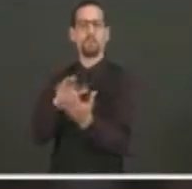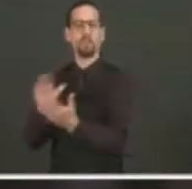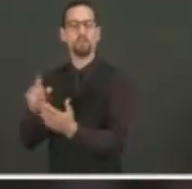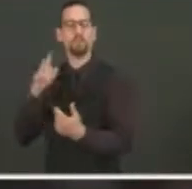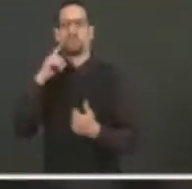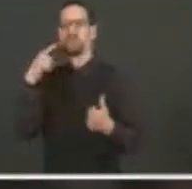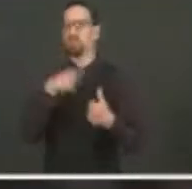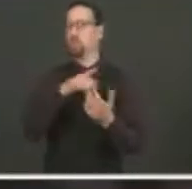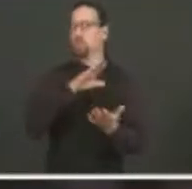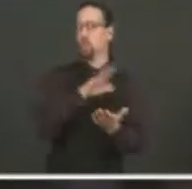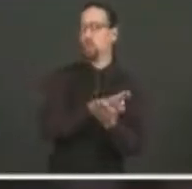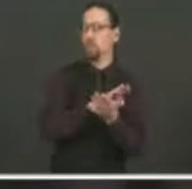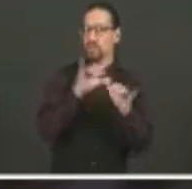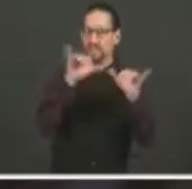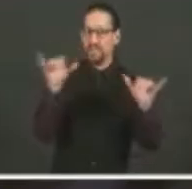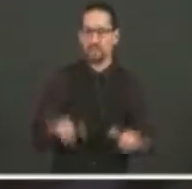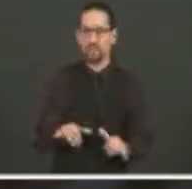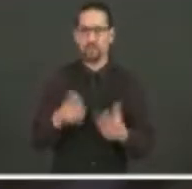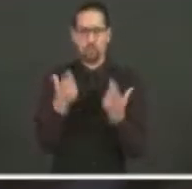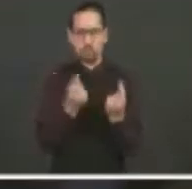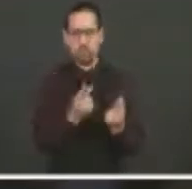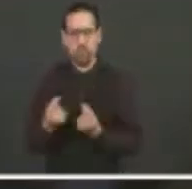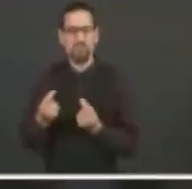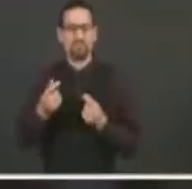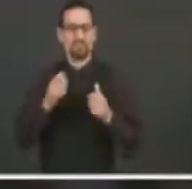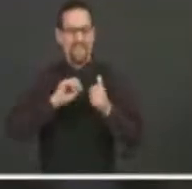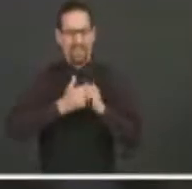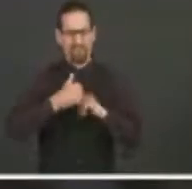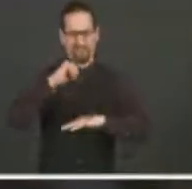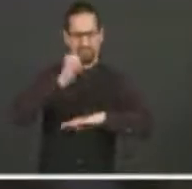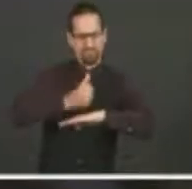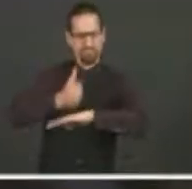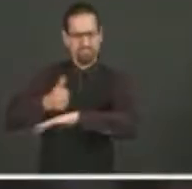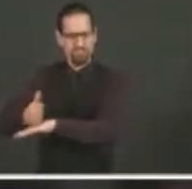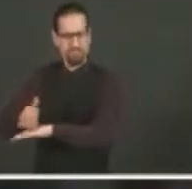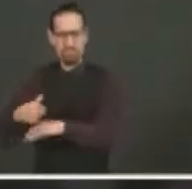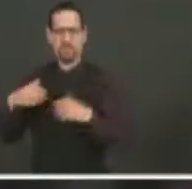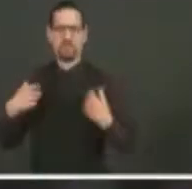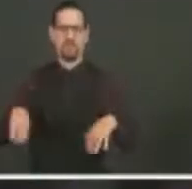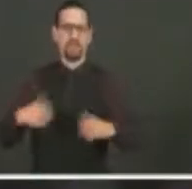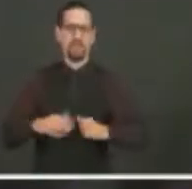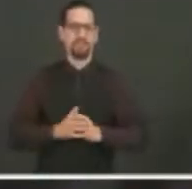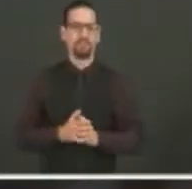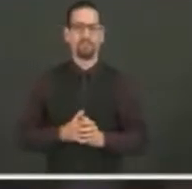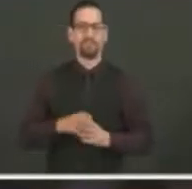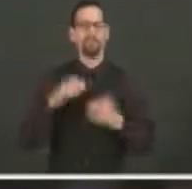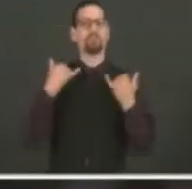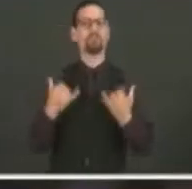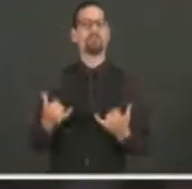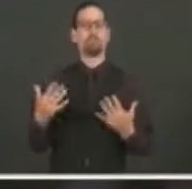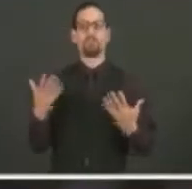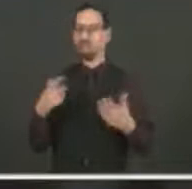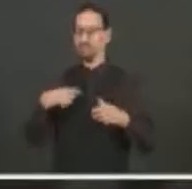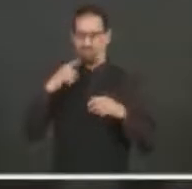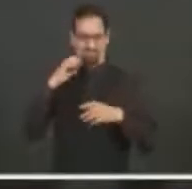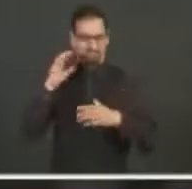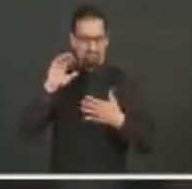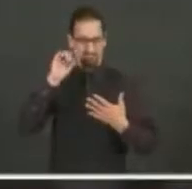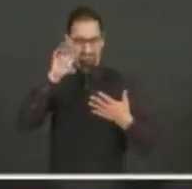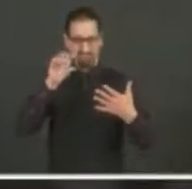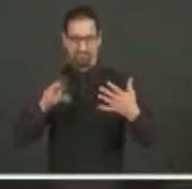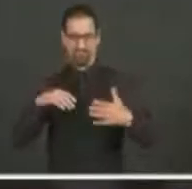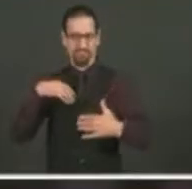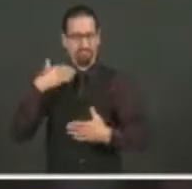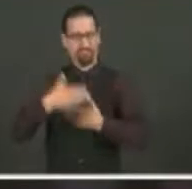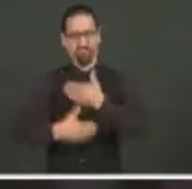phase 3. As we continue to take steps in this direction, I want to reiterate the importance of the